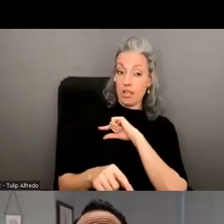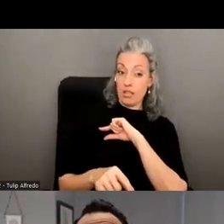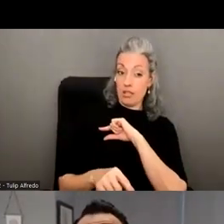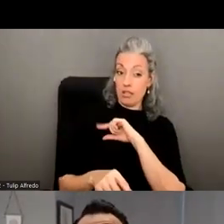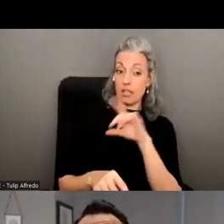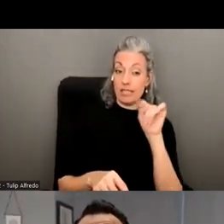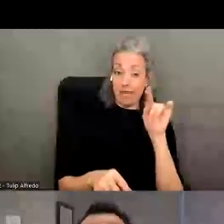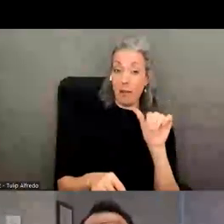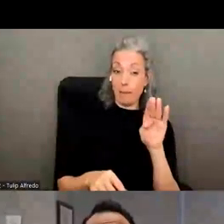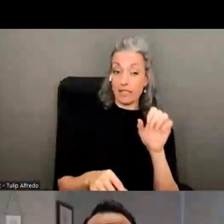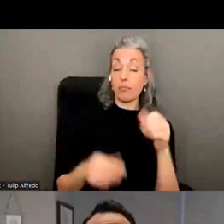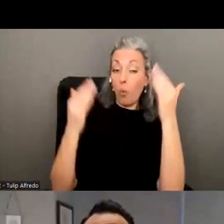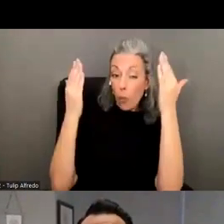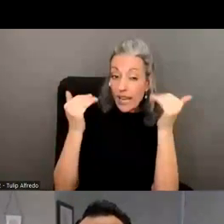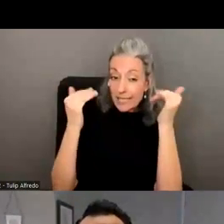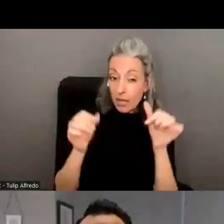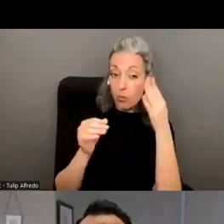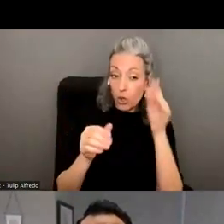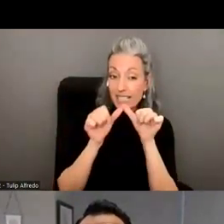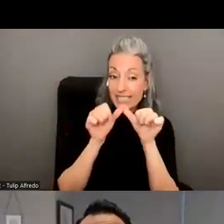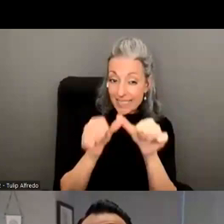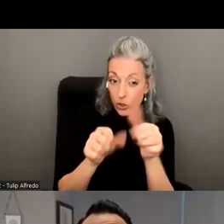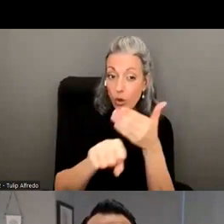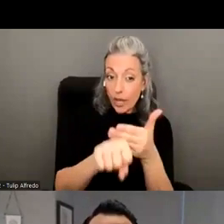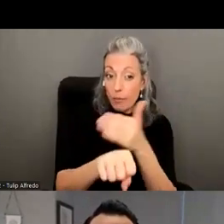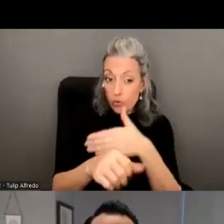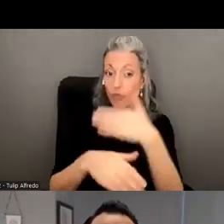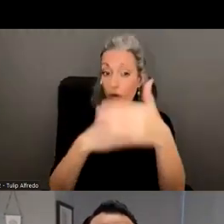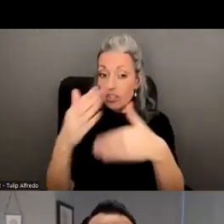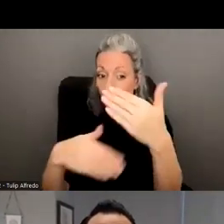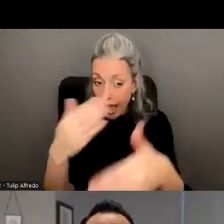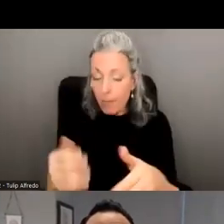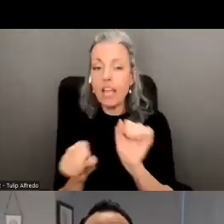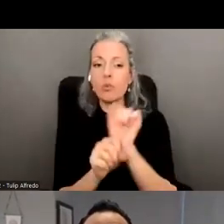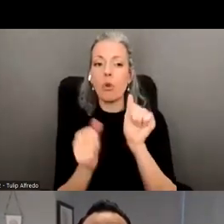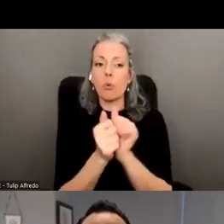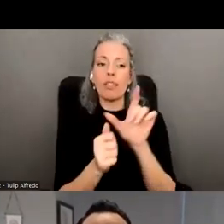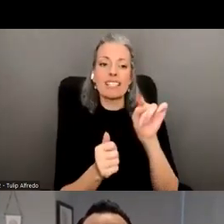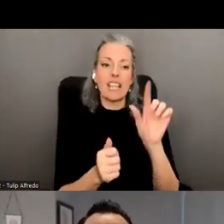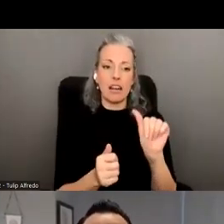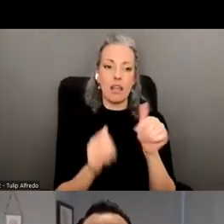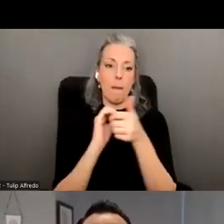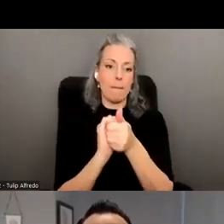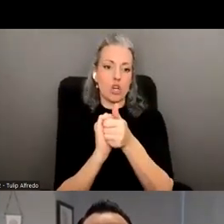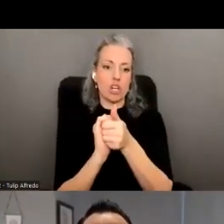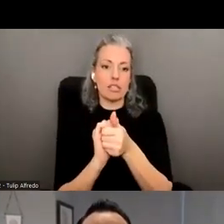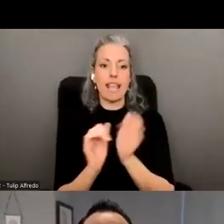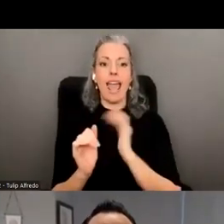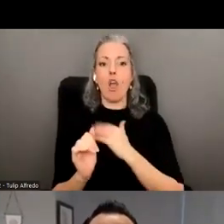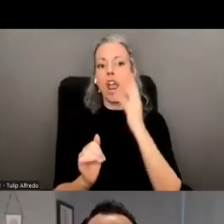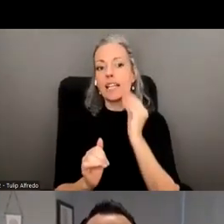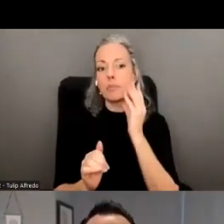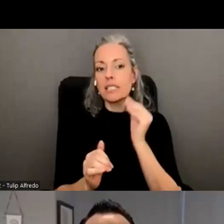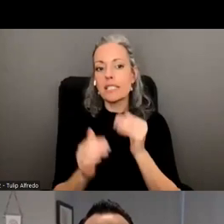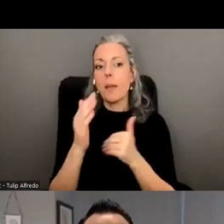but we expect for that to continue to improve over time as we work with the data, work with partners, our expertise builds,